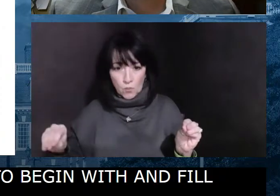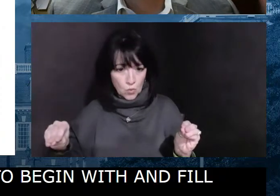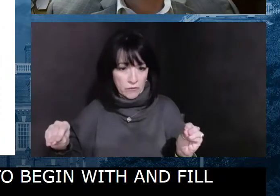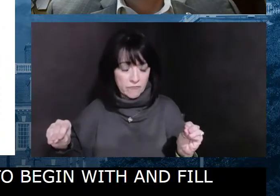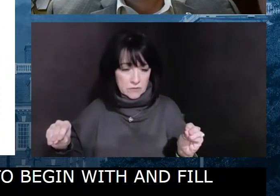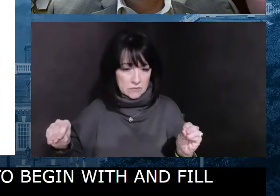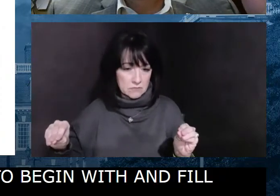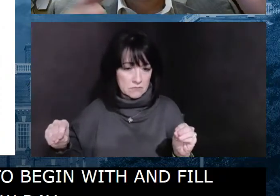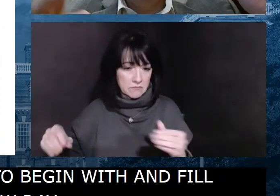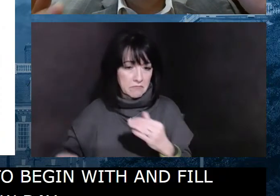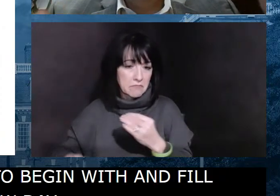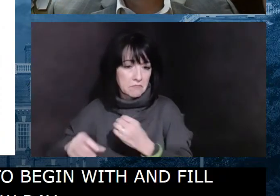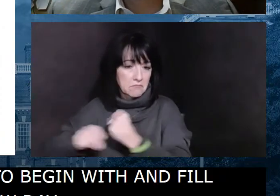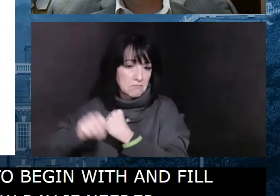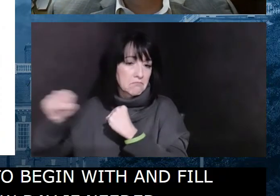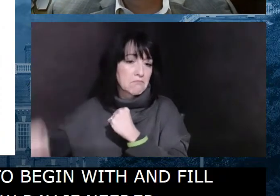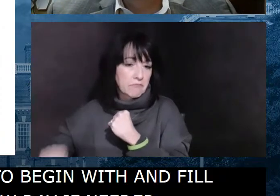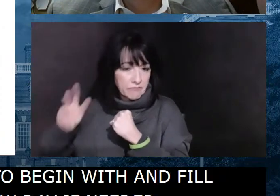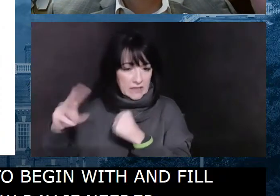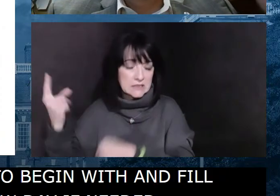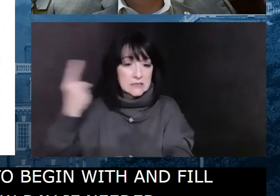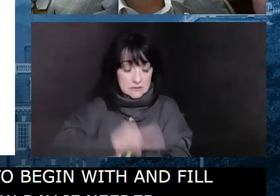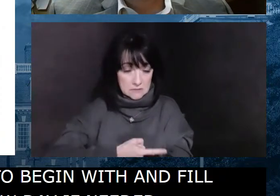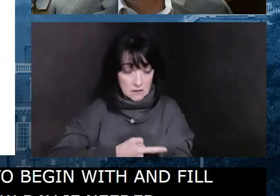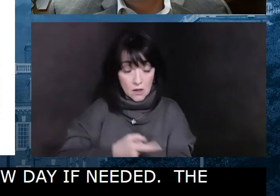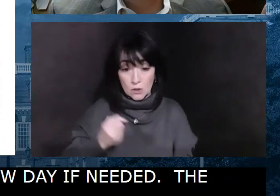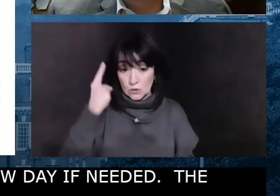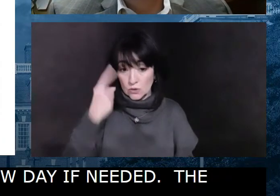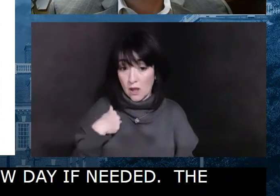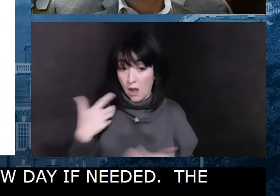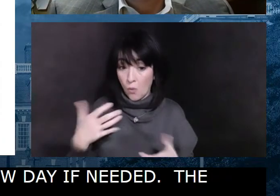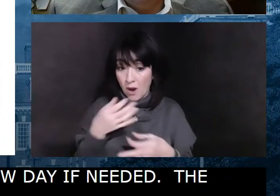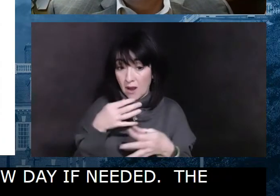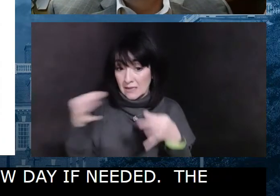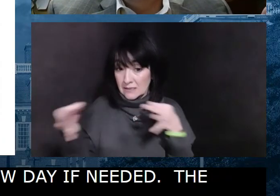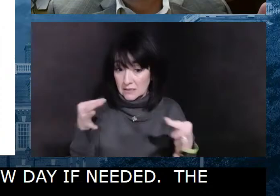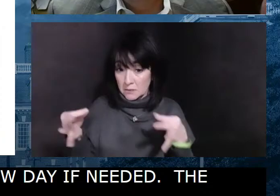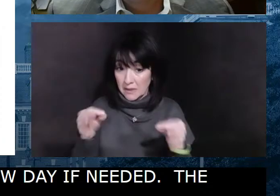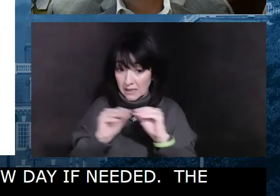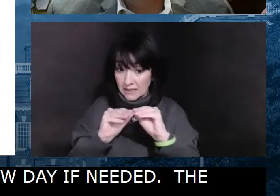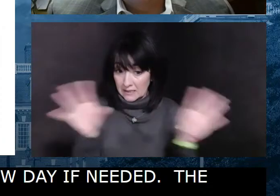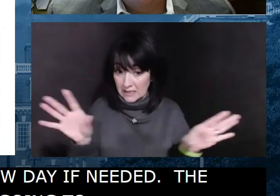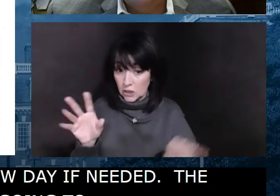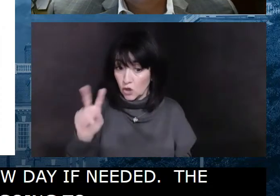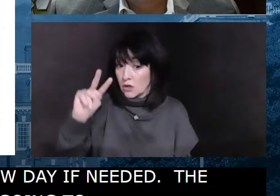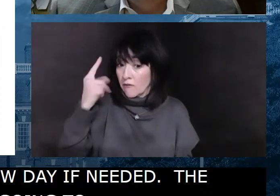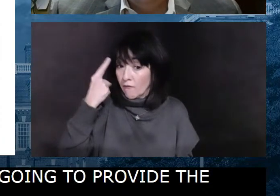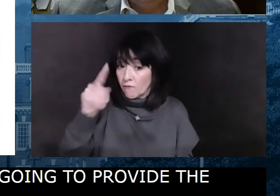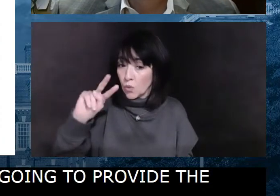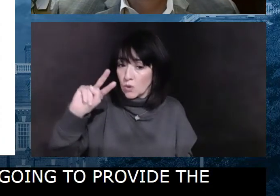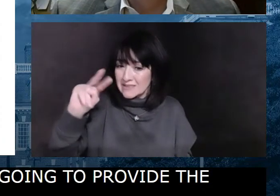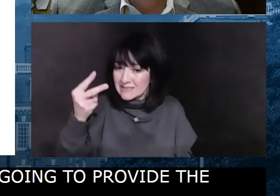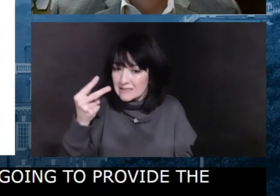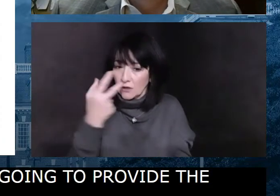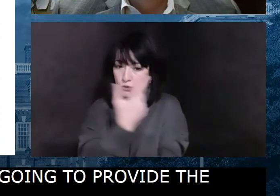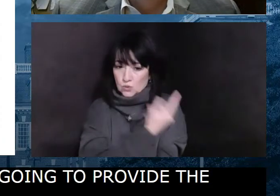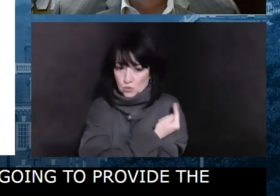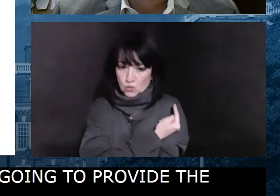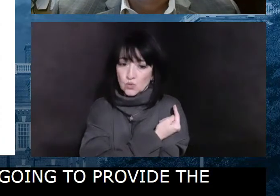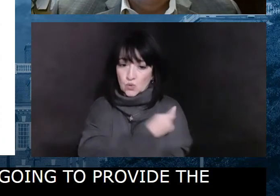in Dover is going to provide the second dose for anybody that went to those DMV events through